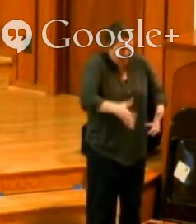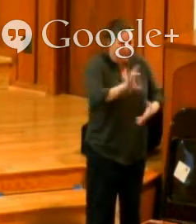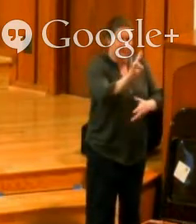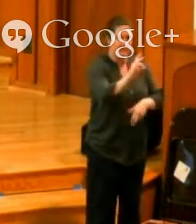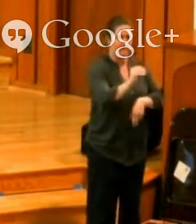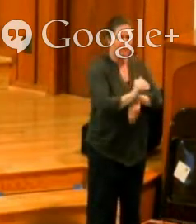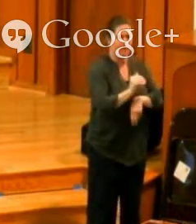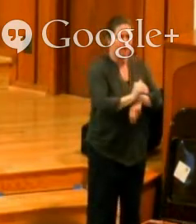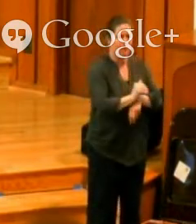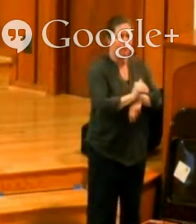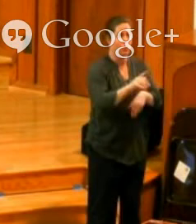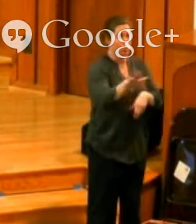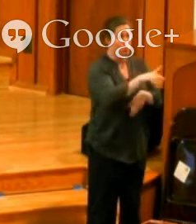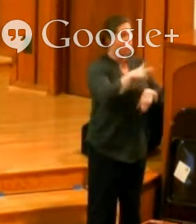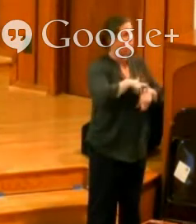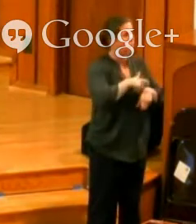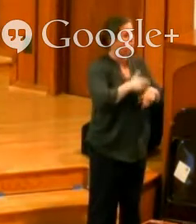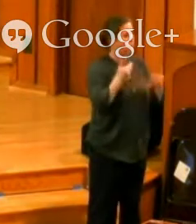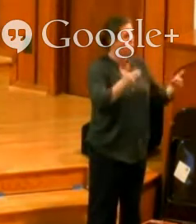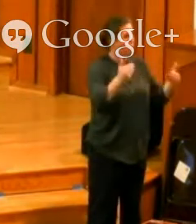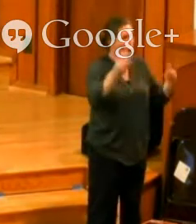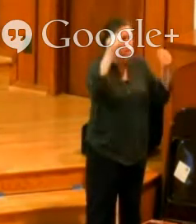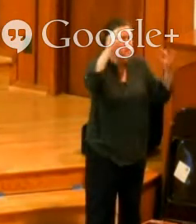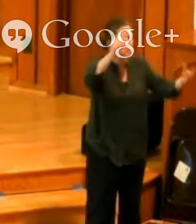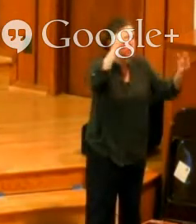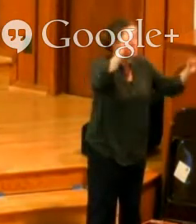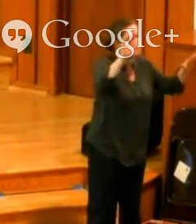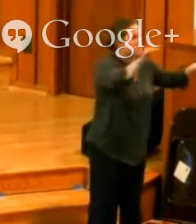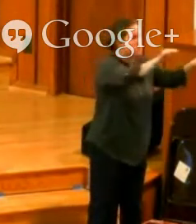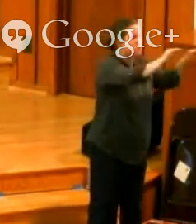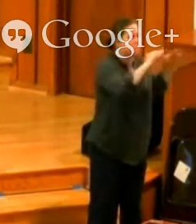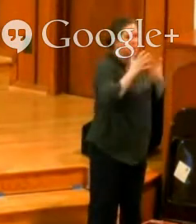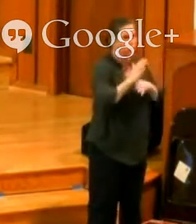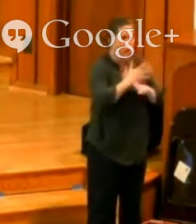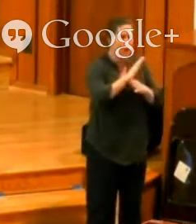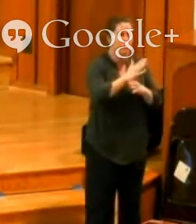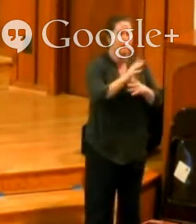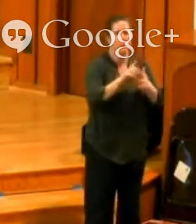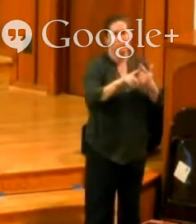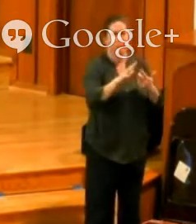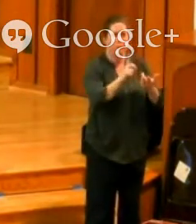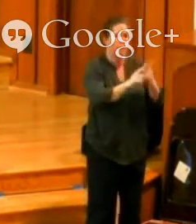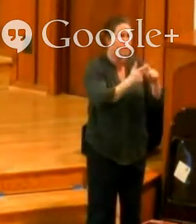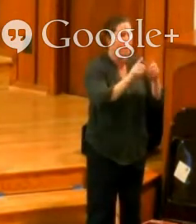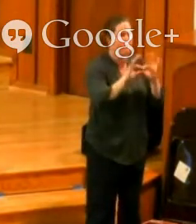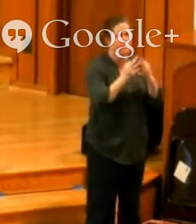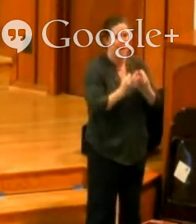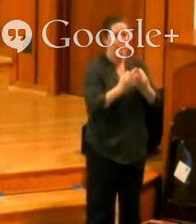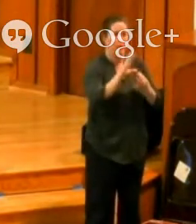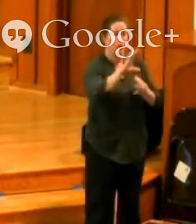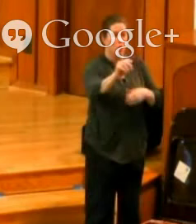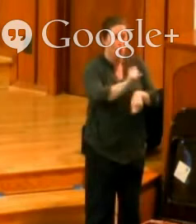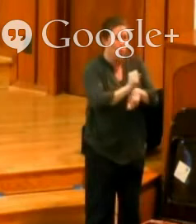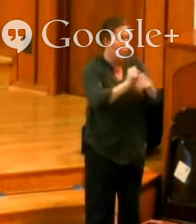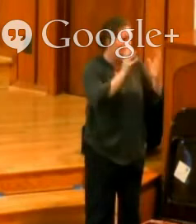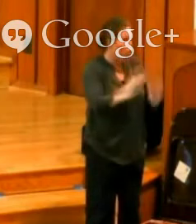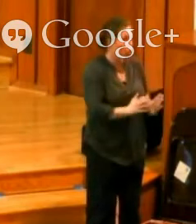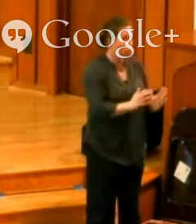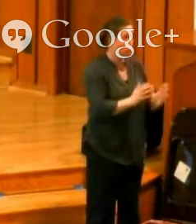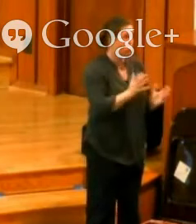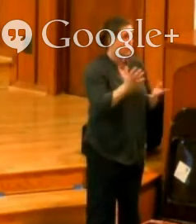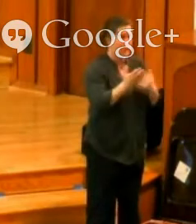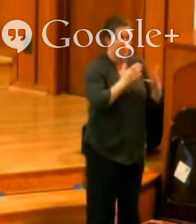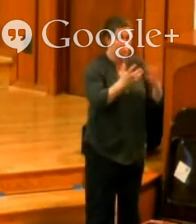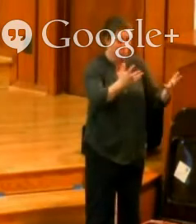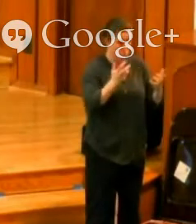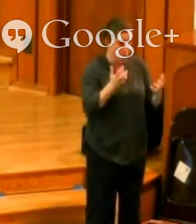sharing the love with your friends and your neighbors and your loved ones and your coworkers, whoever else you would bring, whoever desires, let them come